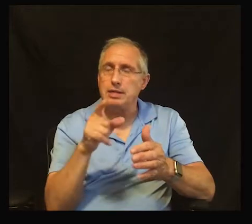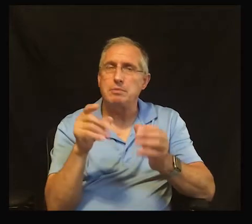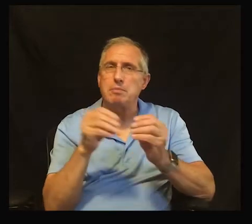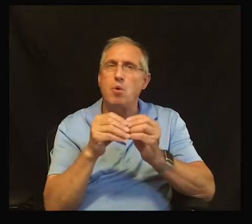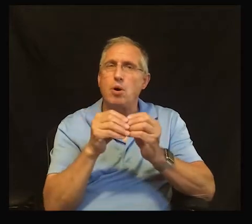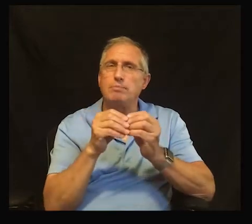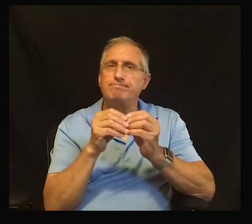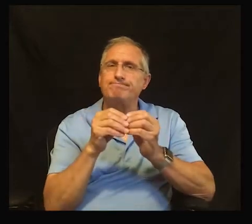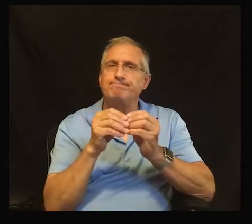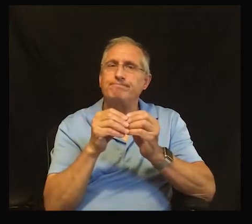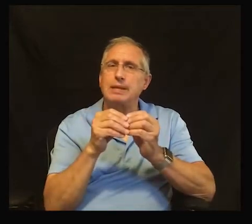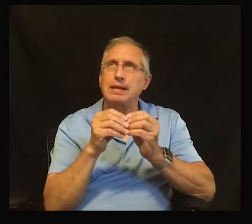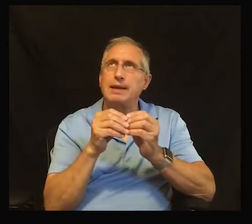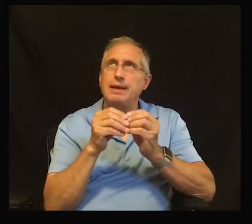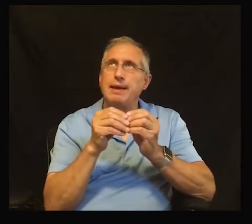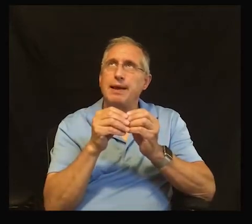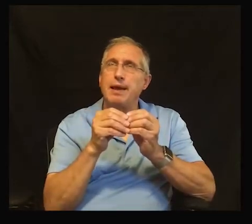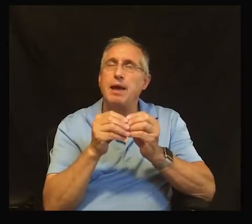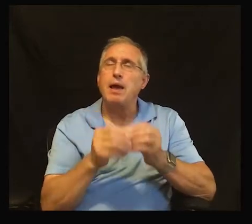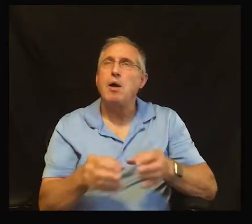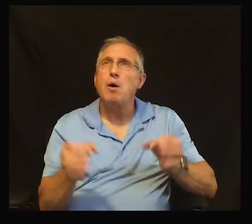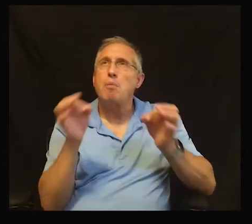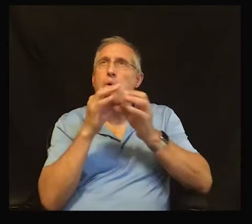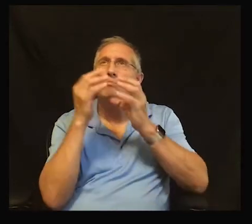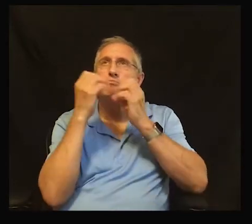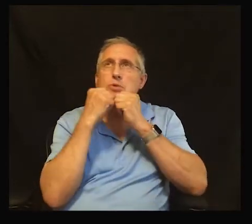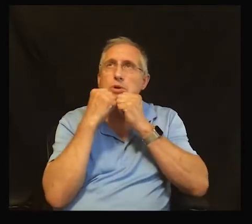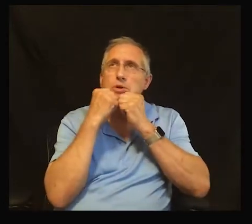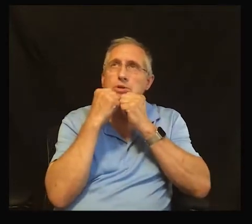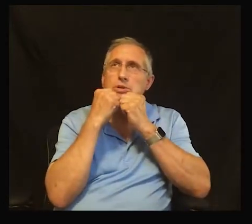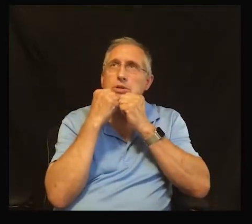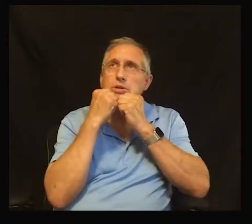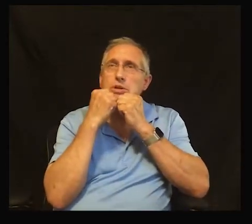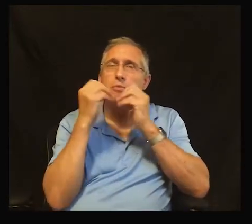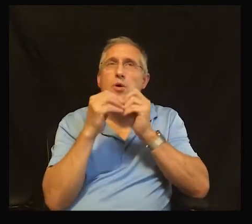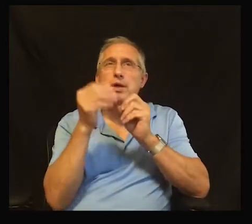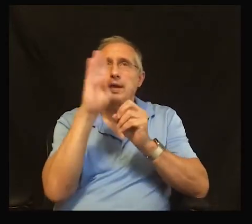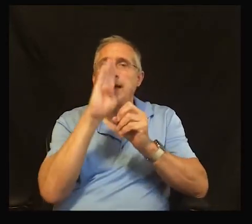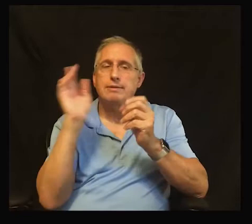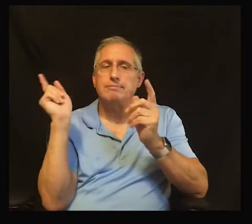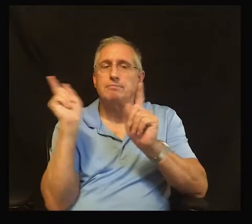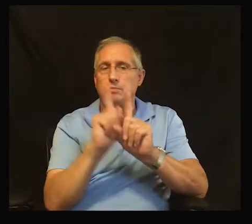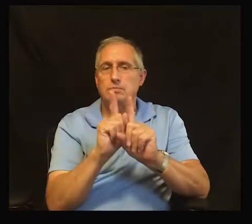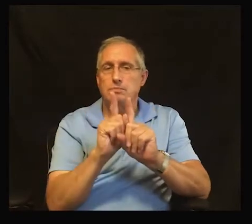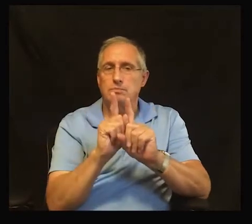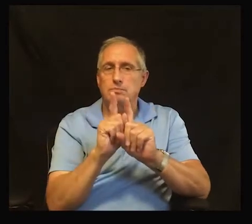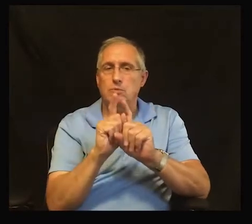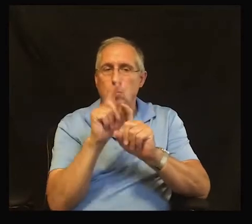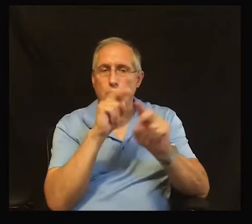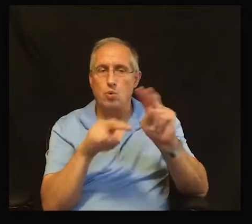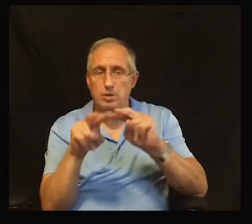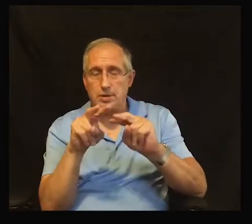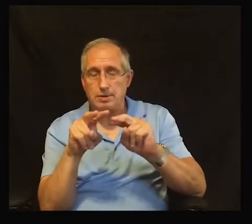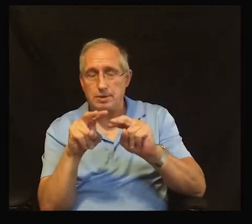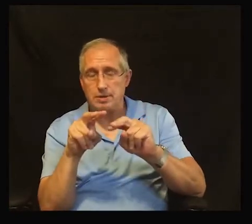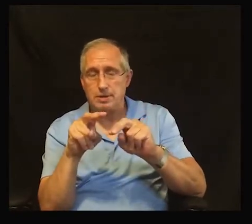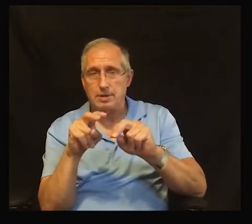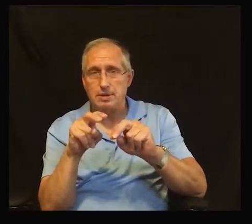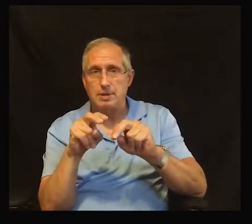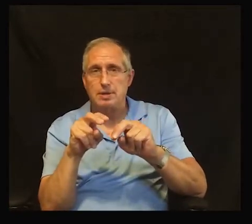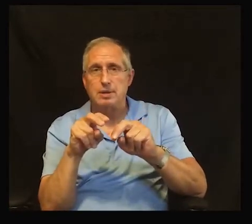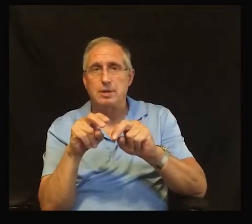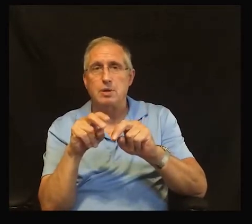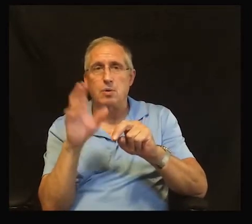It has to be more intimate than just God is standing nearby me and he's watching me. And it